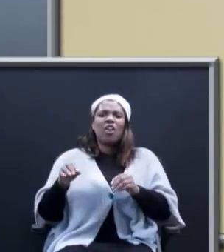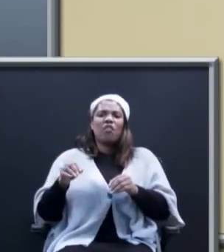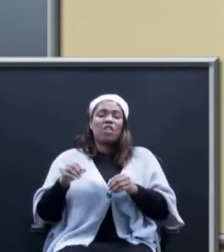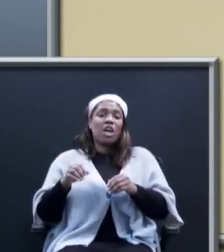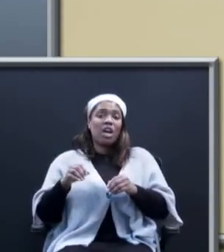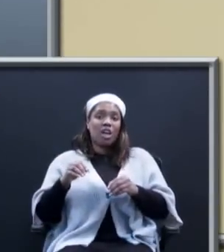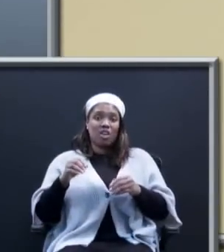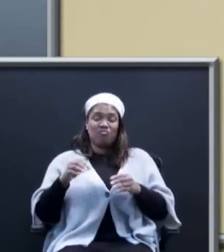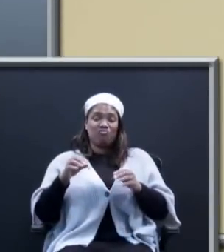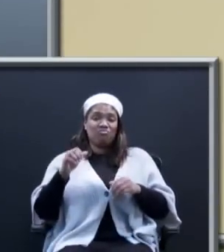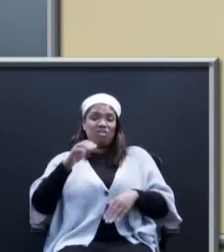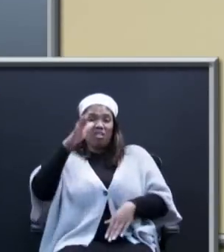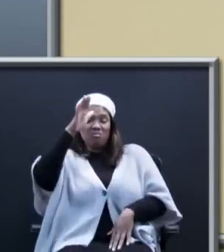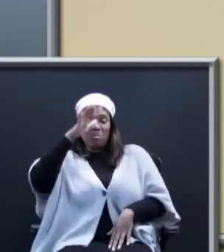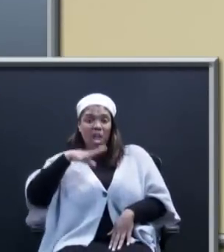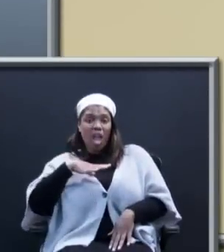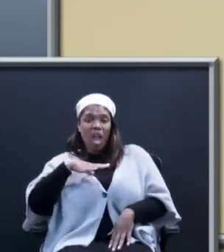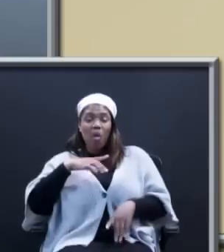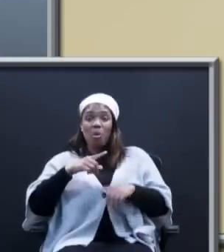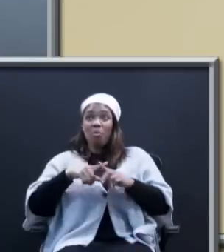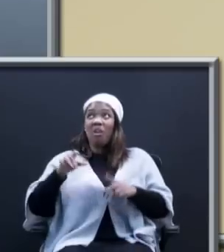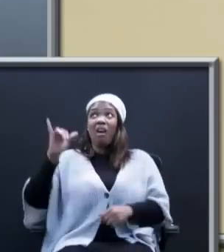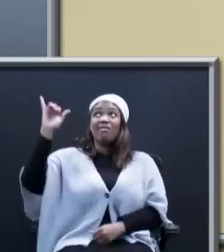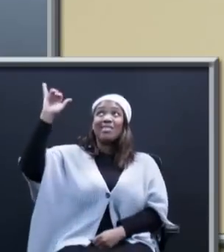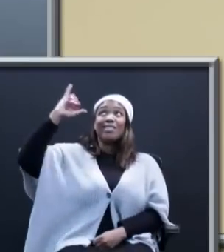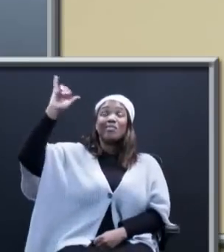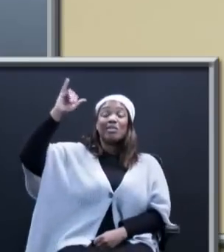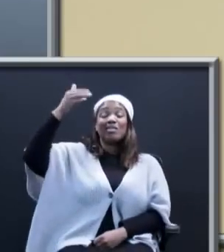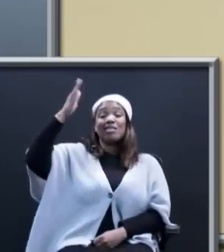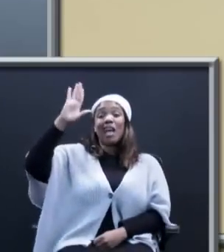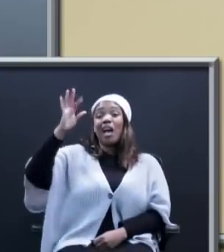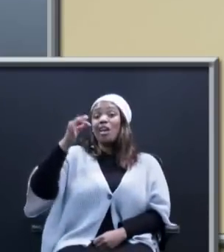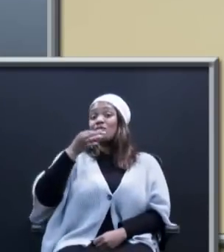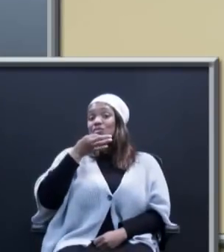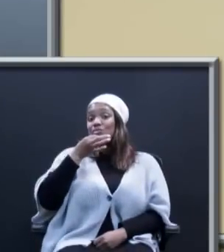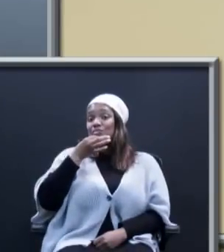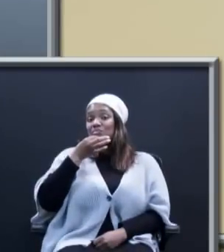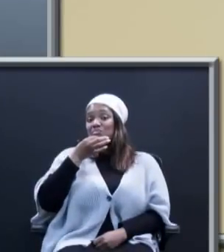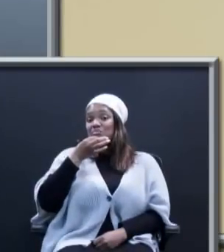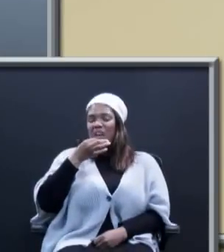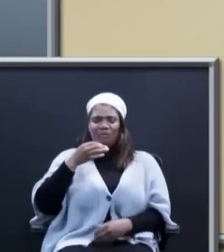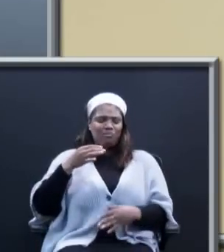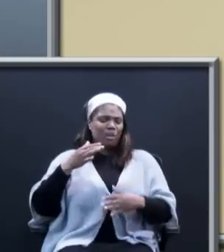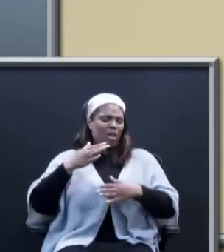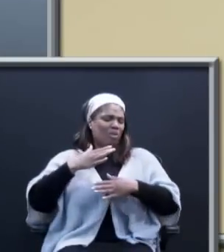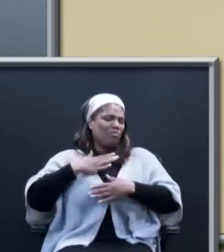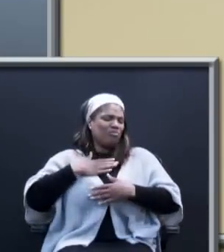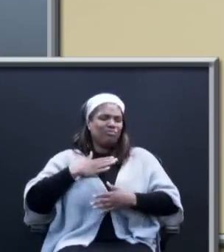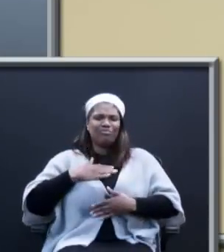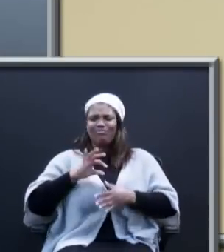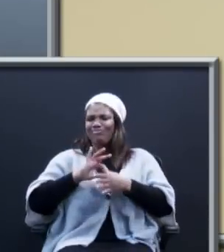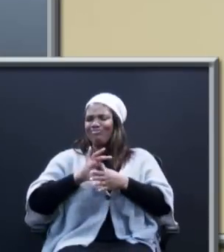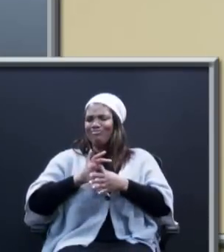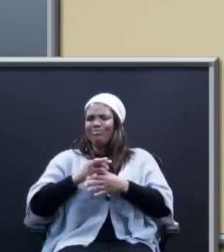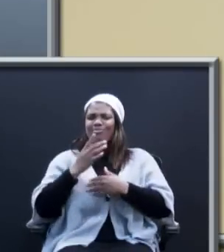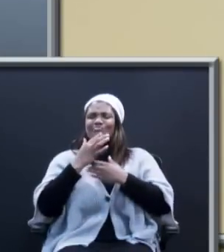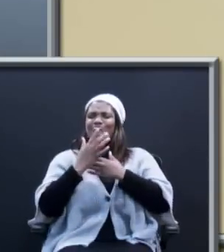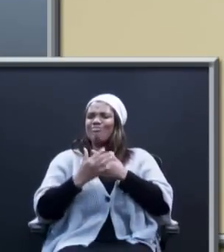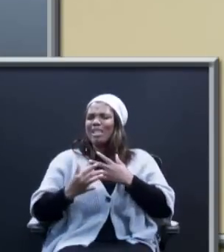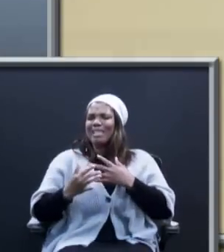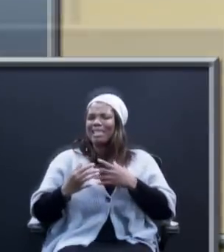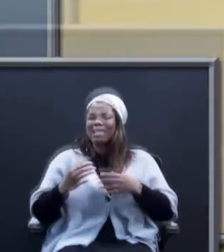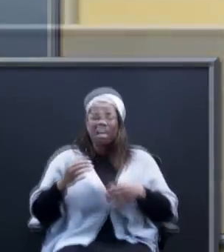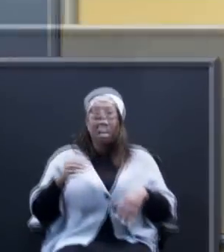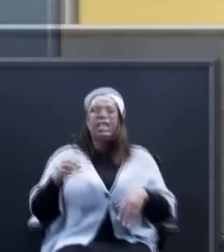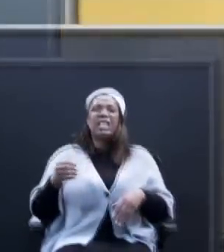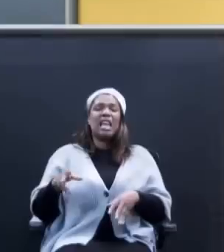going to be just like the heavenly. Go ahead and read. Now this I say, brethren, that flesh and blood cannot inherit the kingdom of God. Now this is not